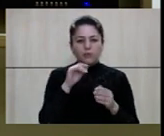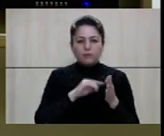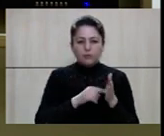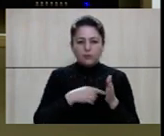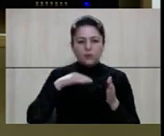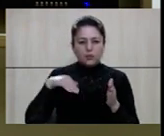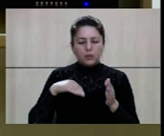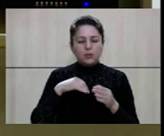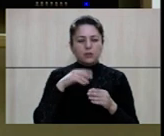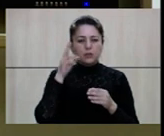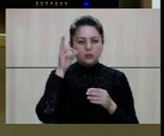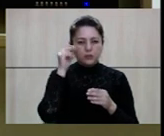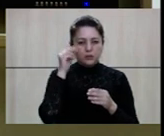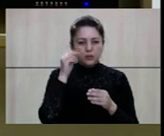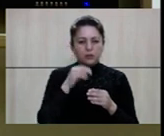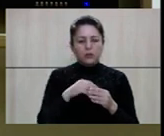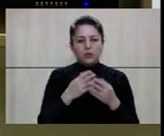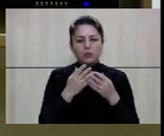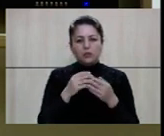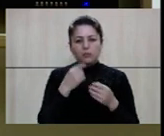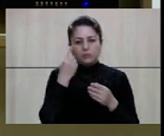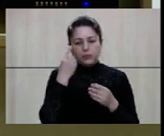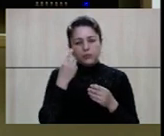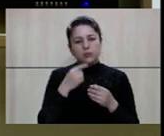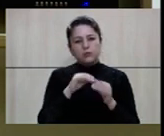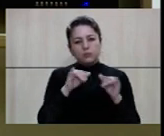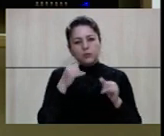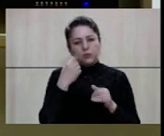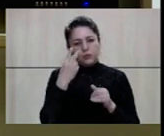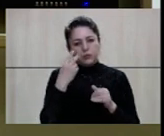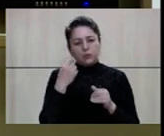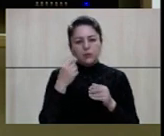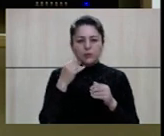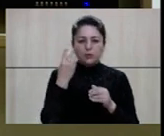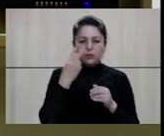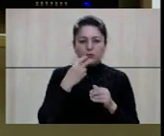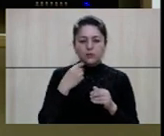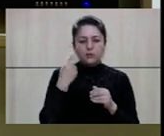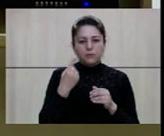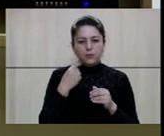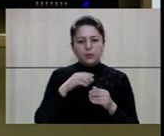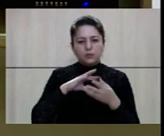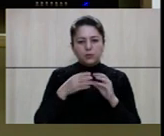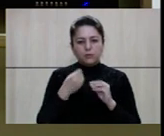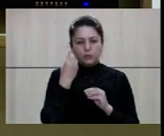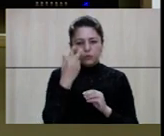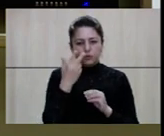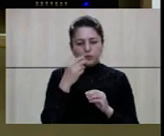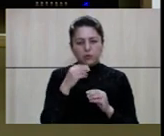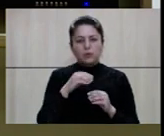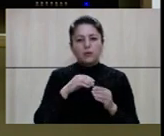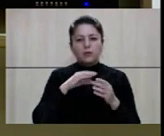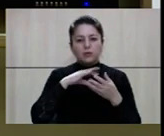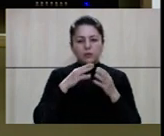Virgullardan keyingi raqamlar soni birinchi ko'paytuvchida 2 ta, ikkinchisida 1 ta, jami 3 ta ekan.